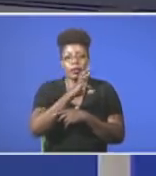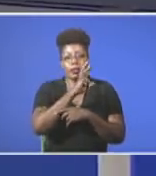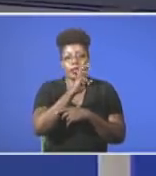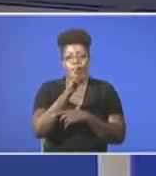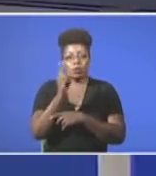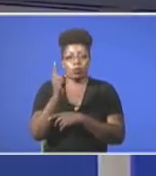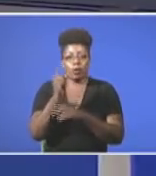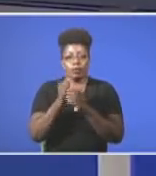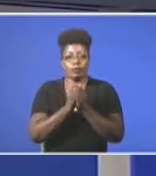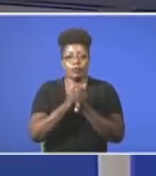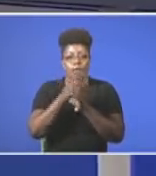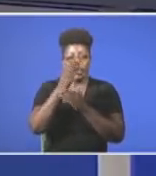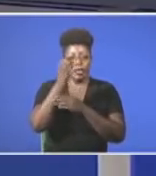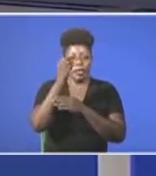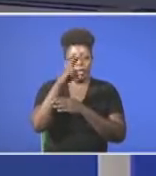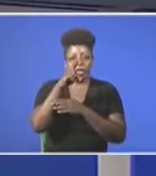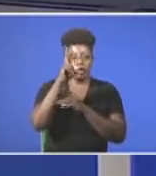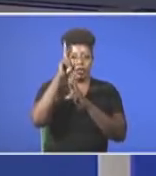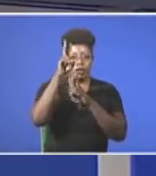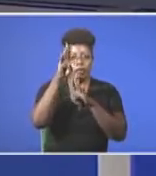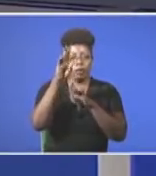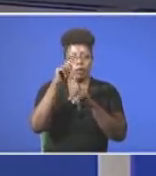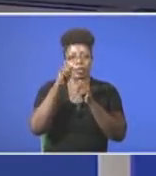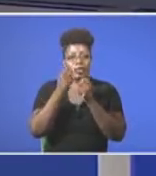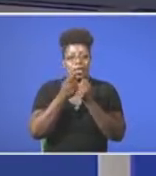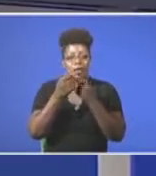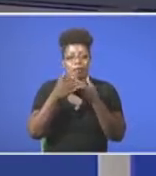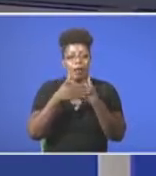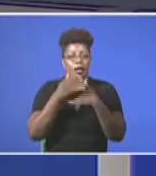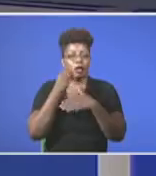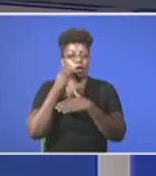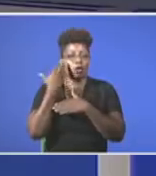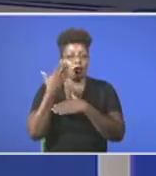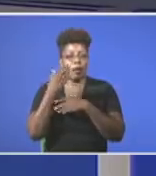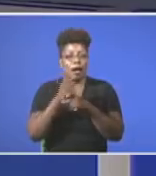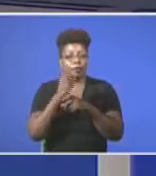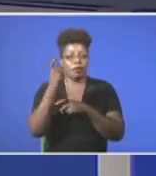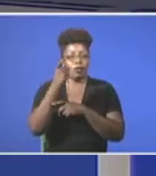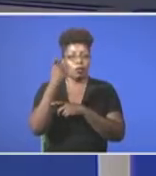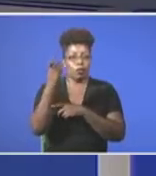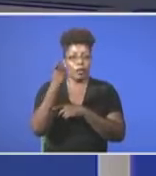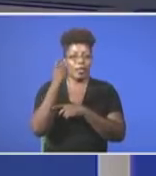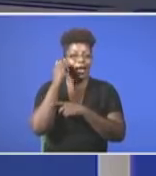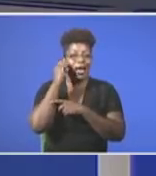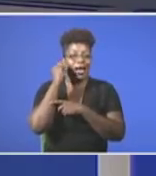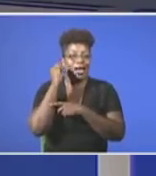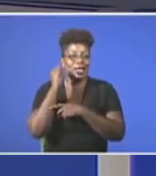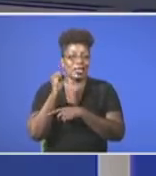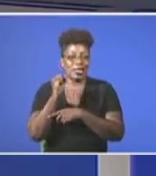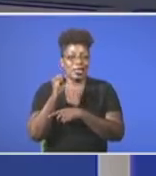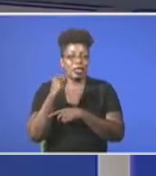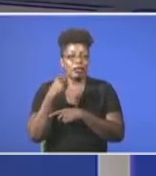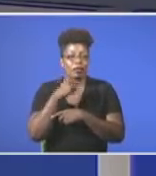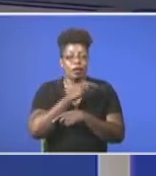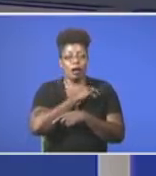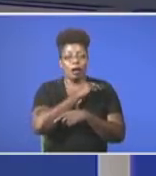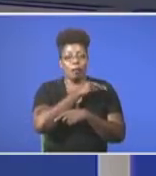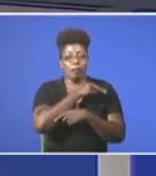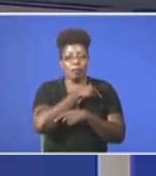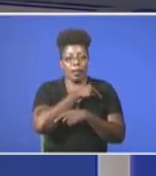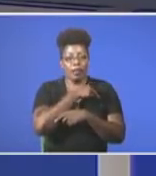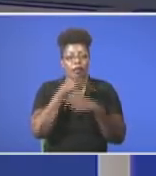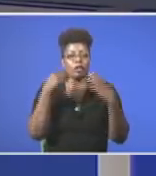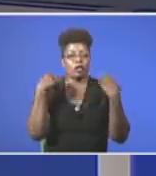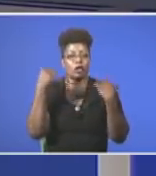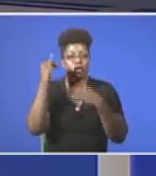Our men's senior national volleyball team back home after winning a silver medal at the Kosovo Championships in Suriname. Head coach Lloyd Davis